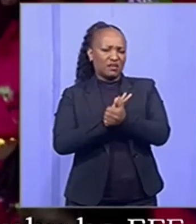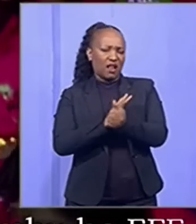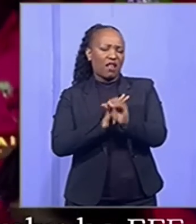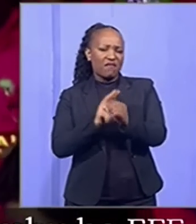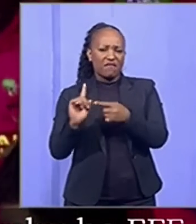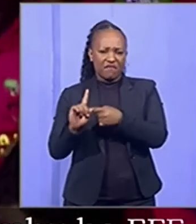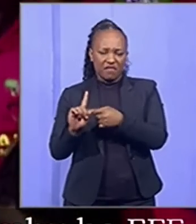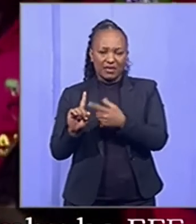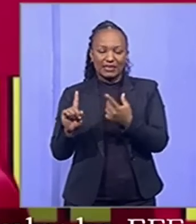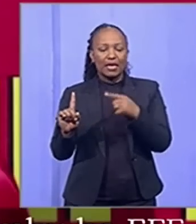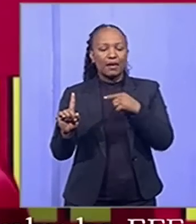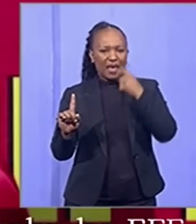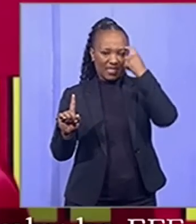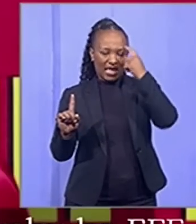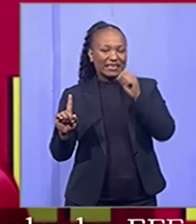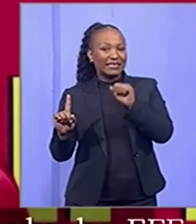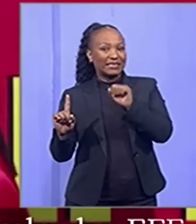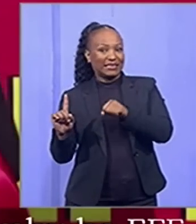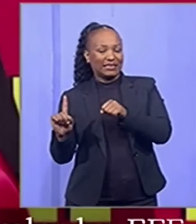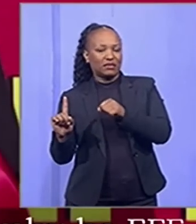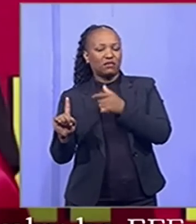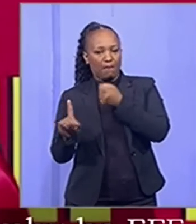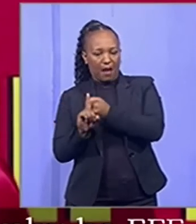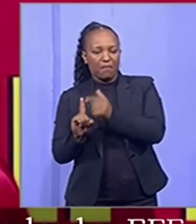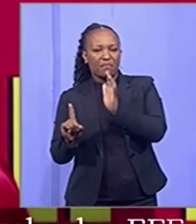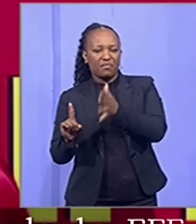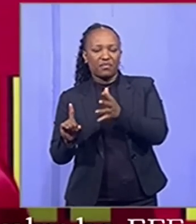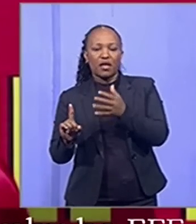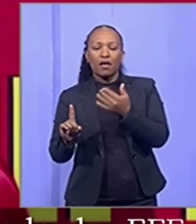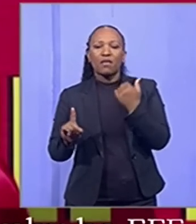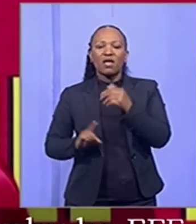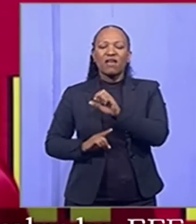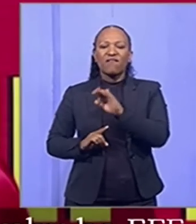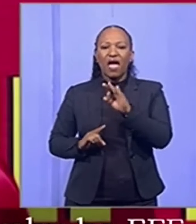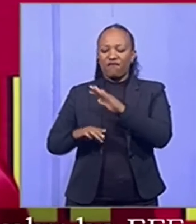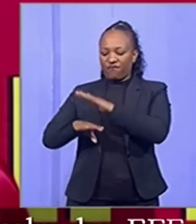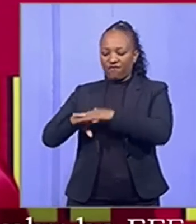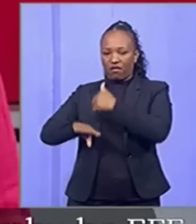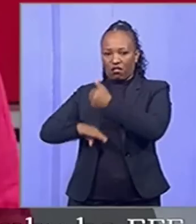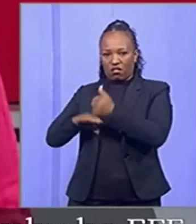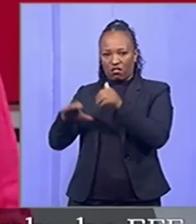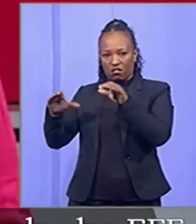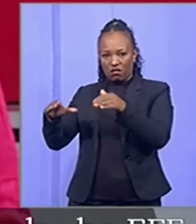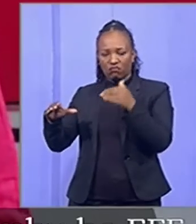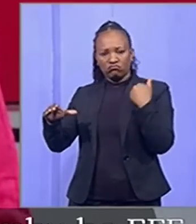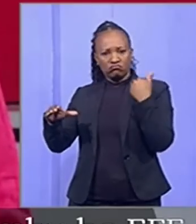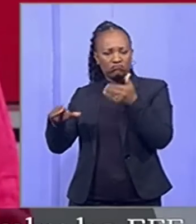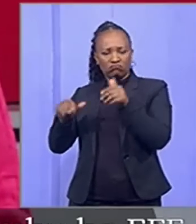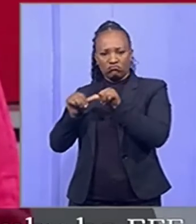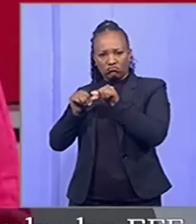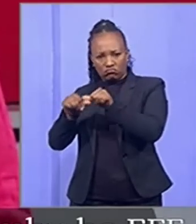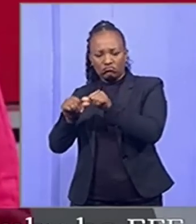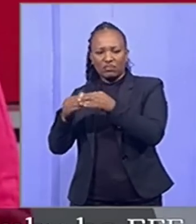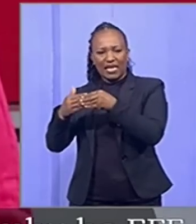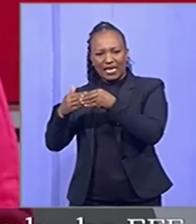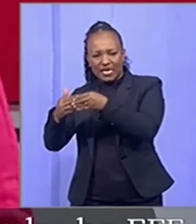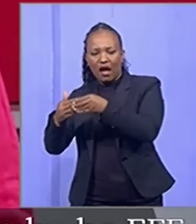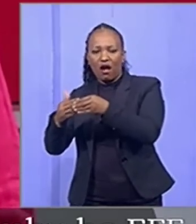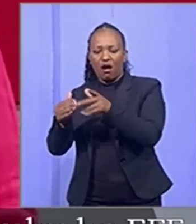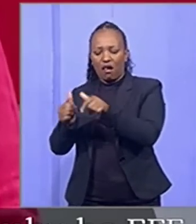nana hore ho tla ba le sekgeo obane ha isa le yone EFF e thewa anta ale a iteletse pele kapa a ntse